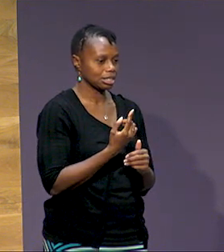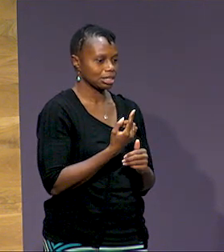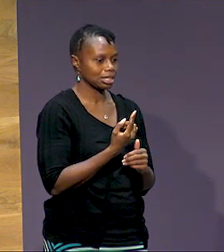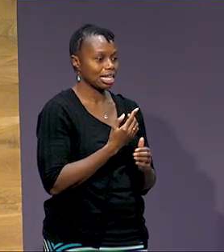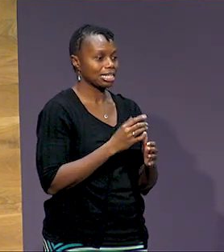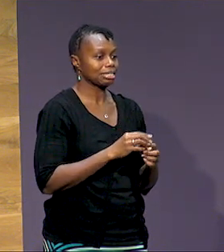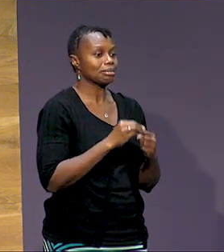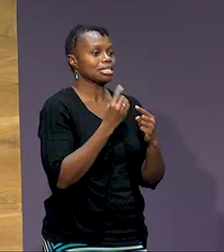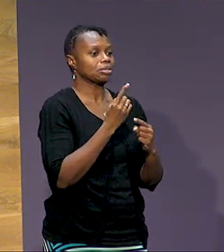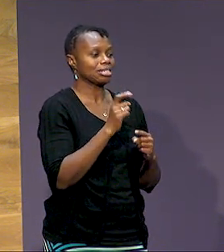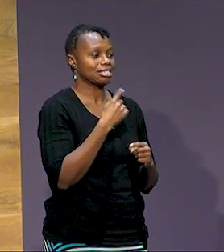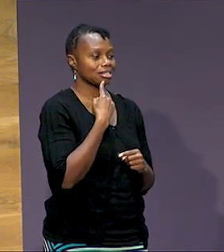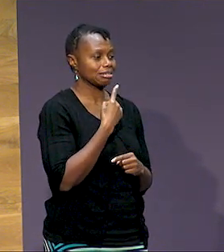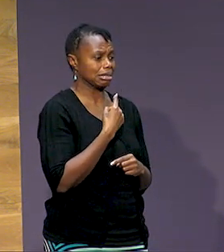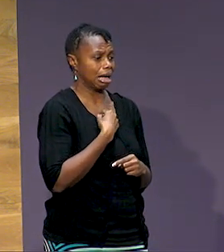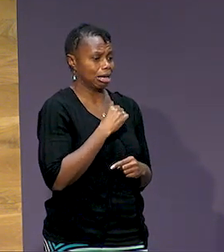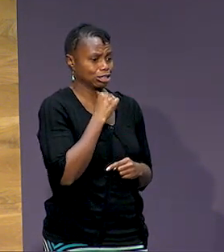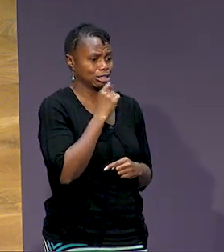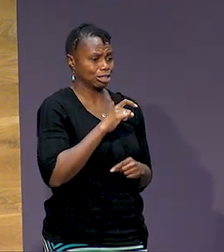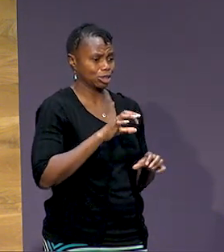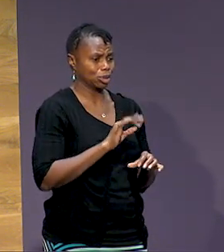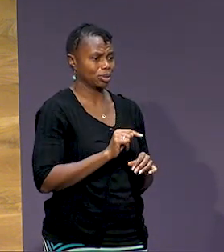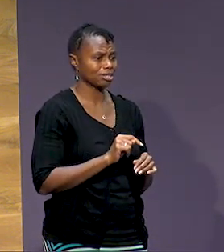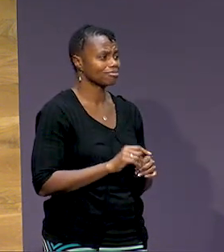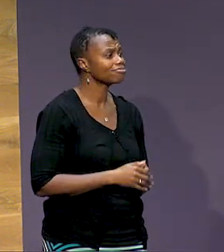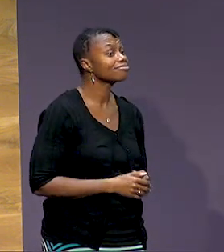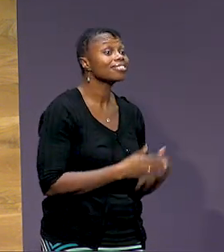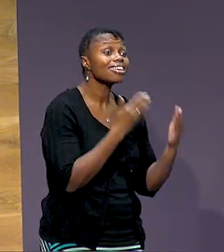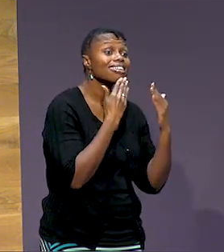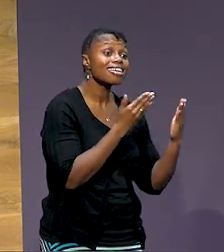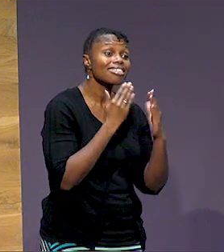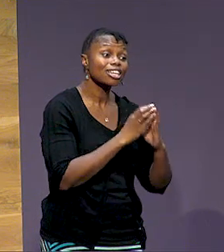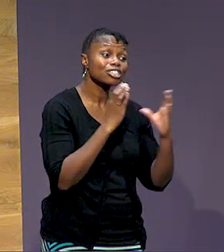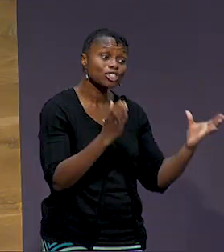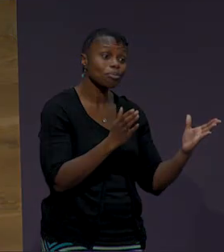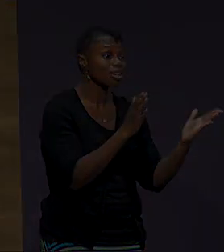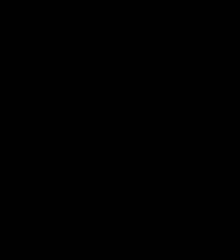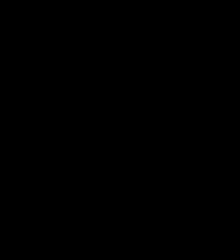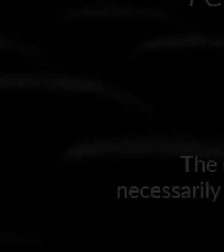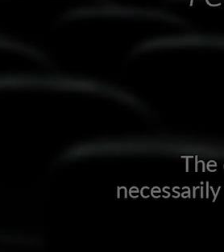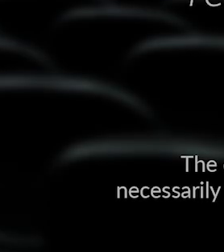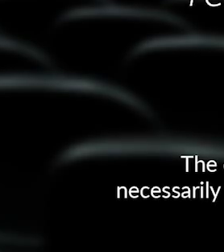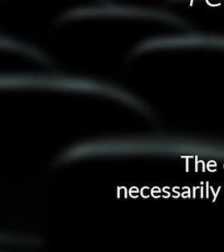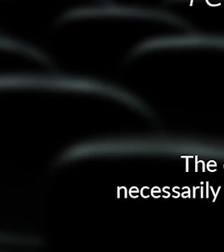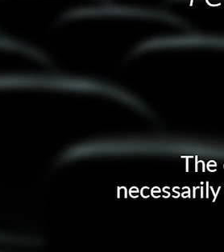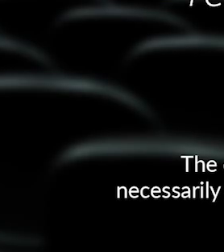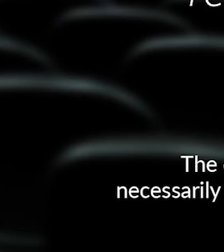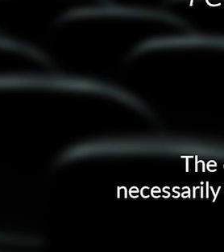doing what I'm doing. Thank you all so much. Y'all, let's give them a hand. Appreciate that.